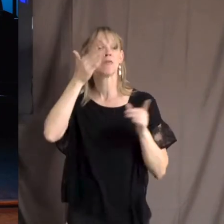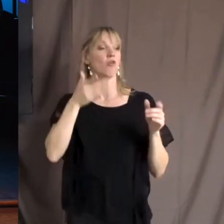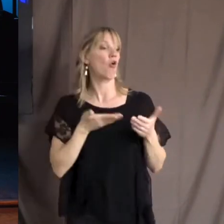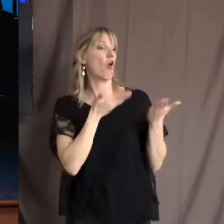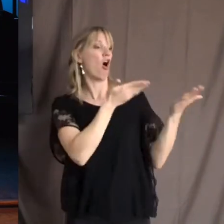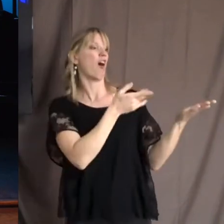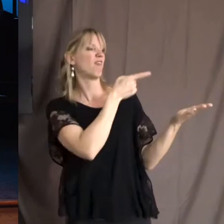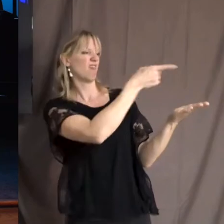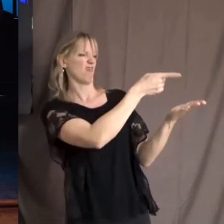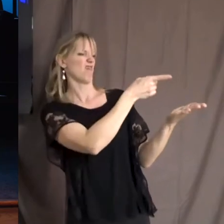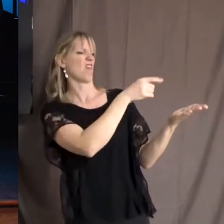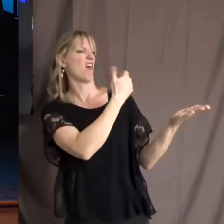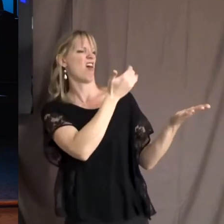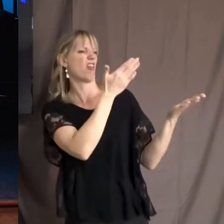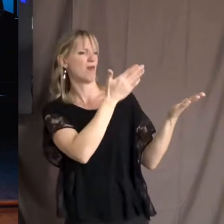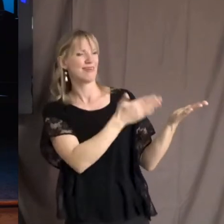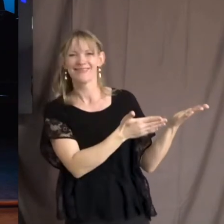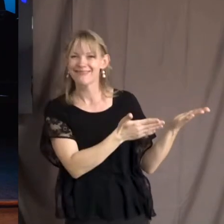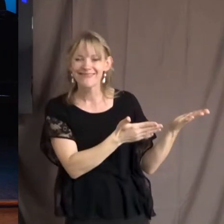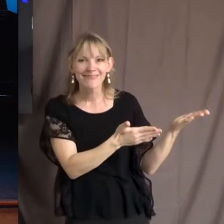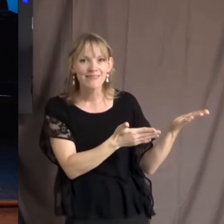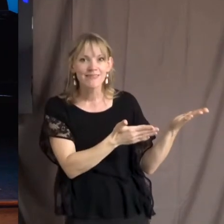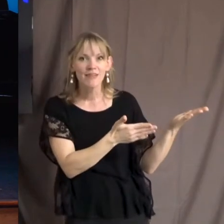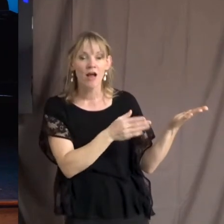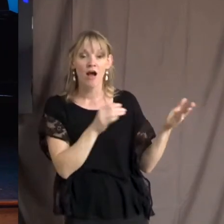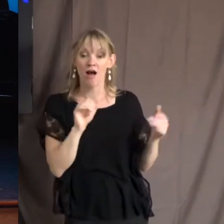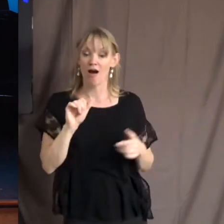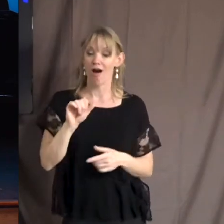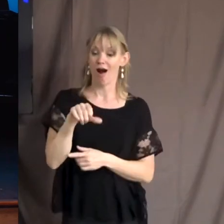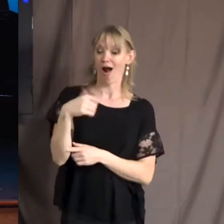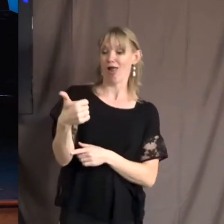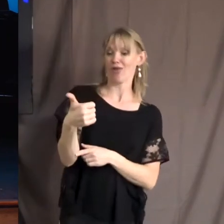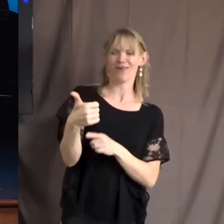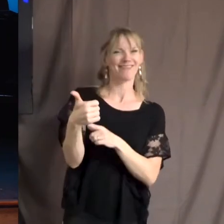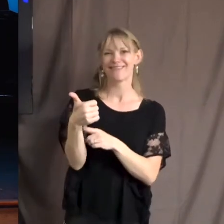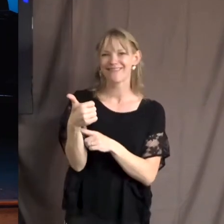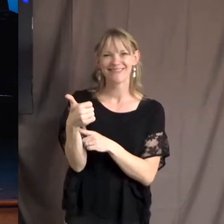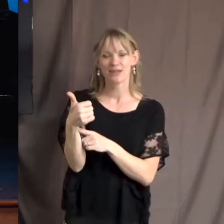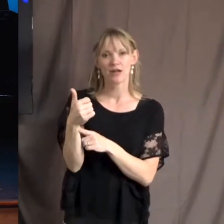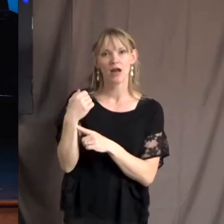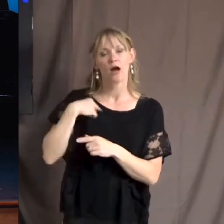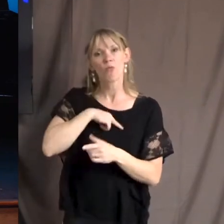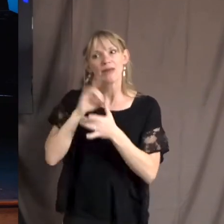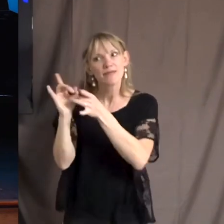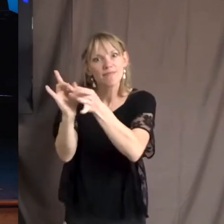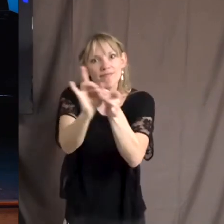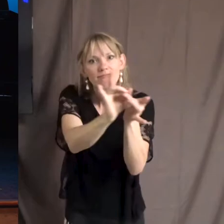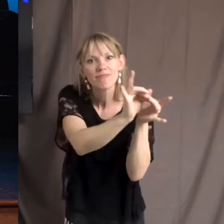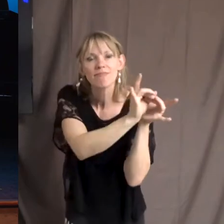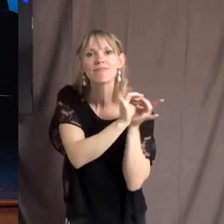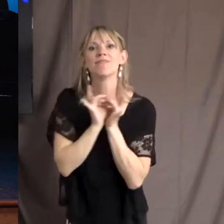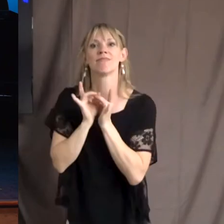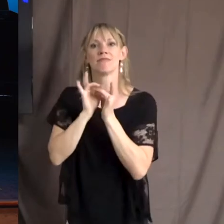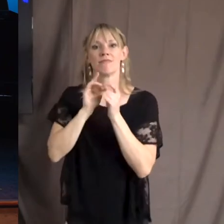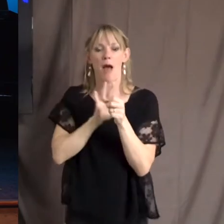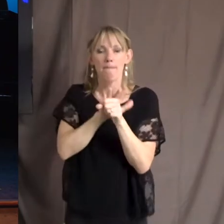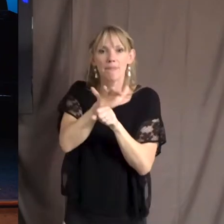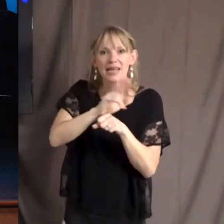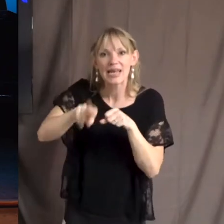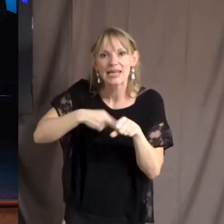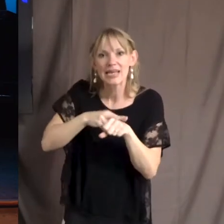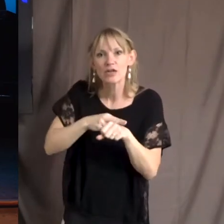to be the other, we know there's no such thing as the other. We are one with the abundant nature of the universe. And when